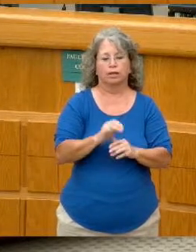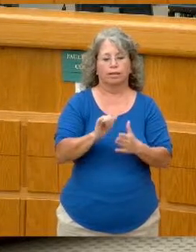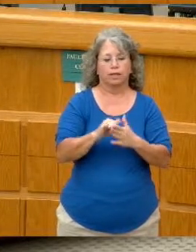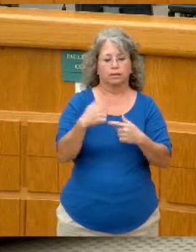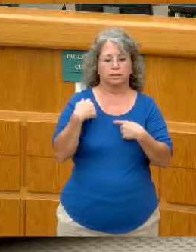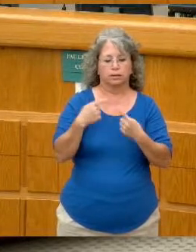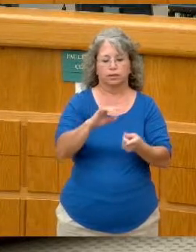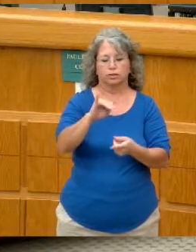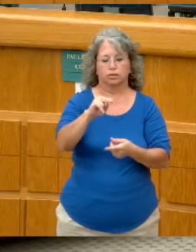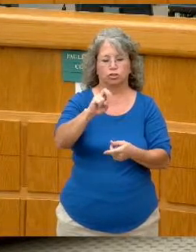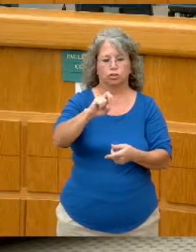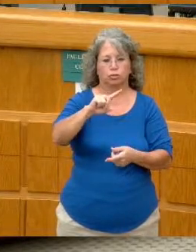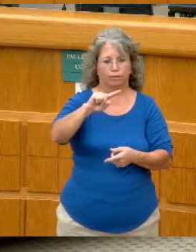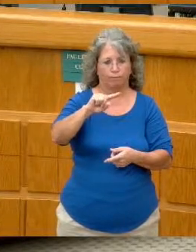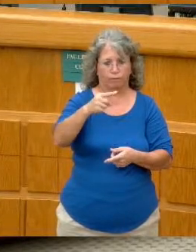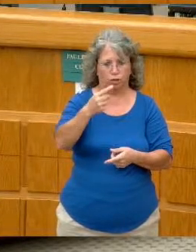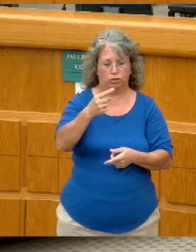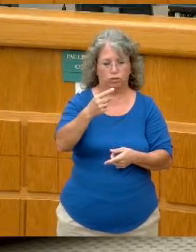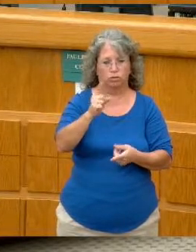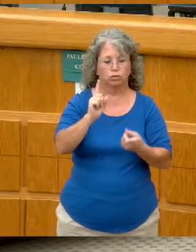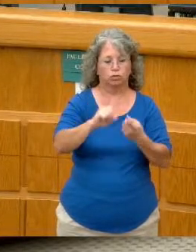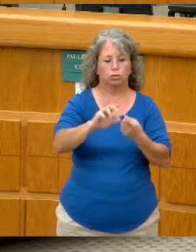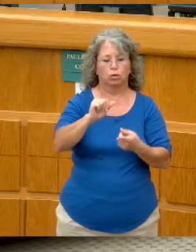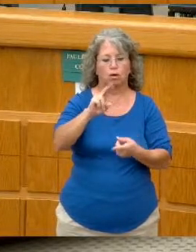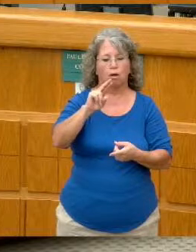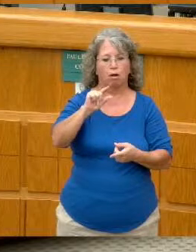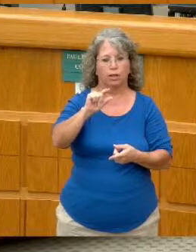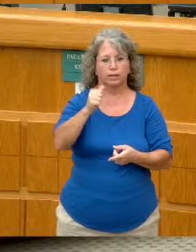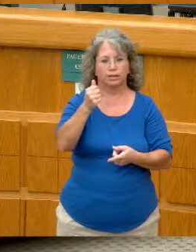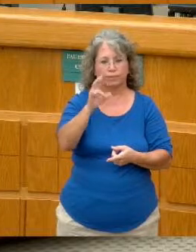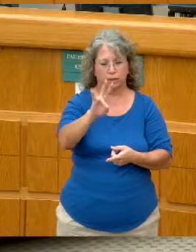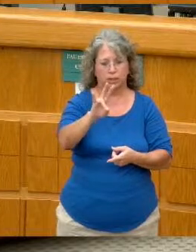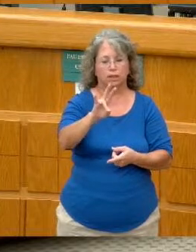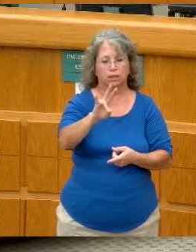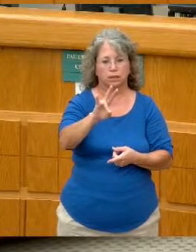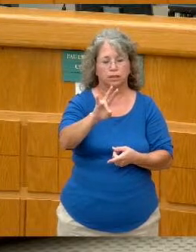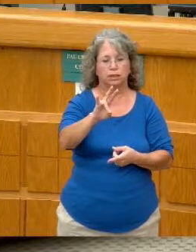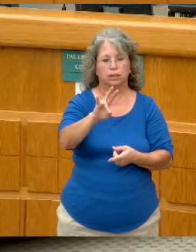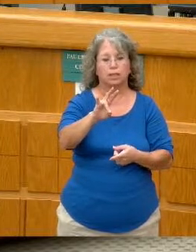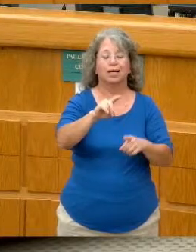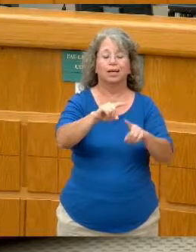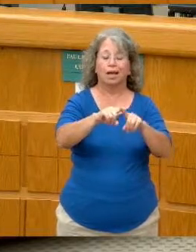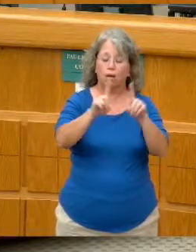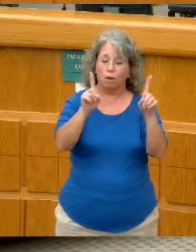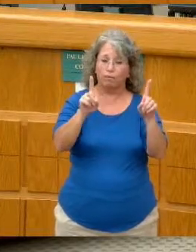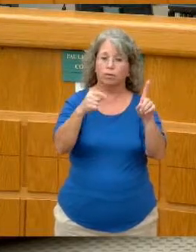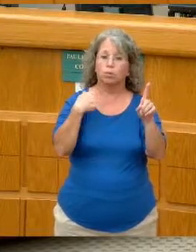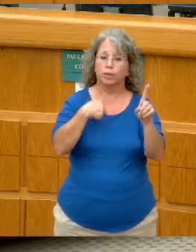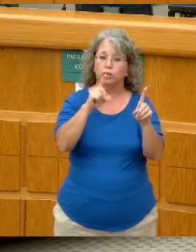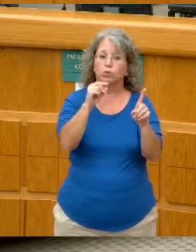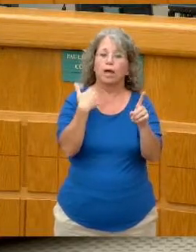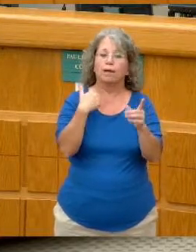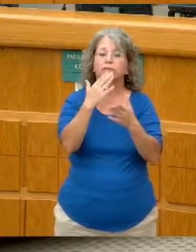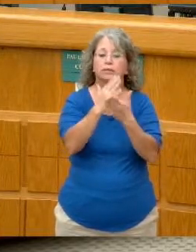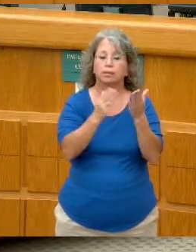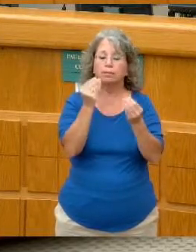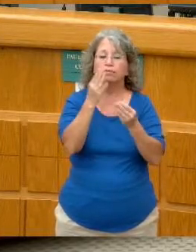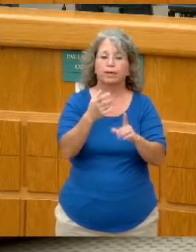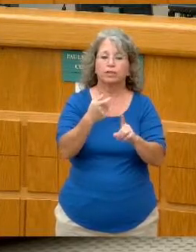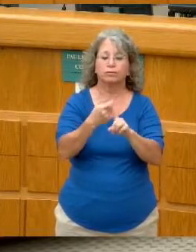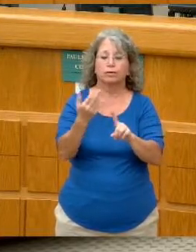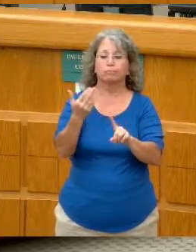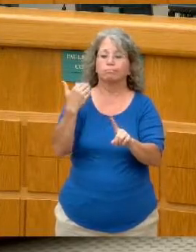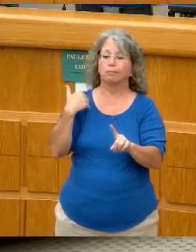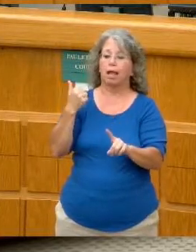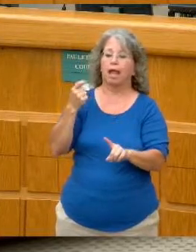August 17. However, they do go back as early as April 2nd. So what's not shown on this